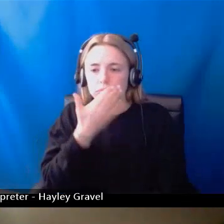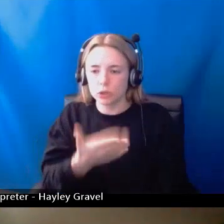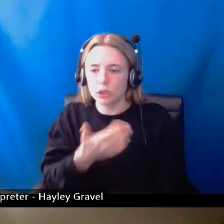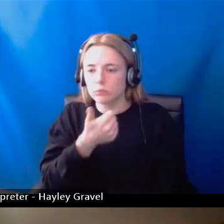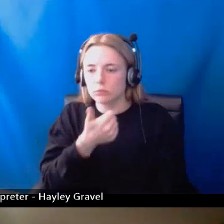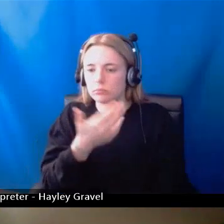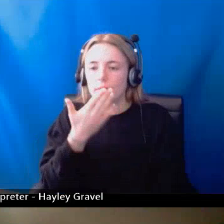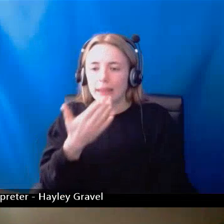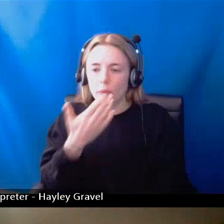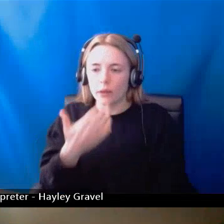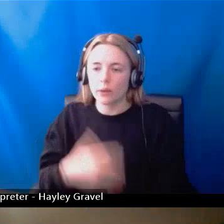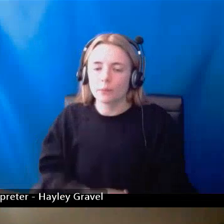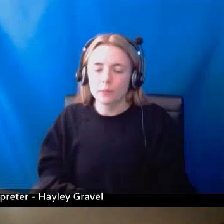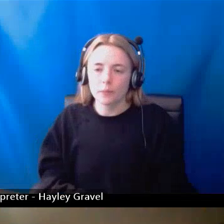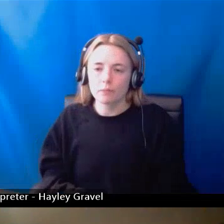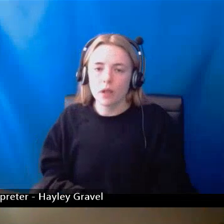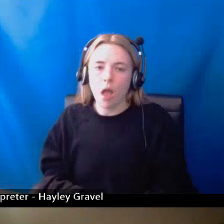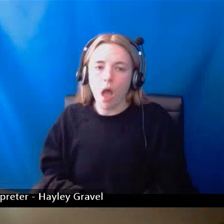exactly. Thank you for that.